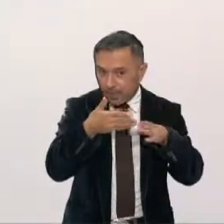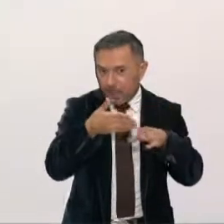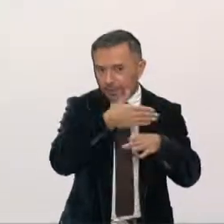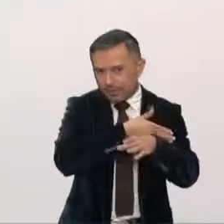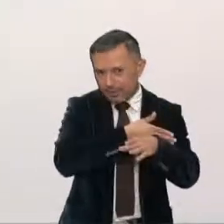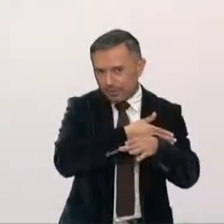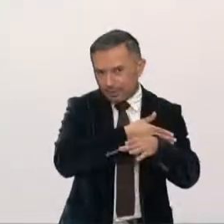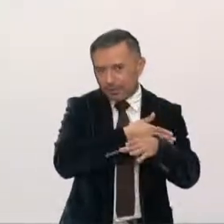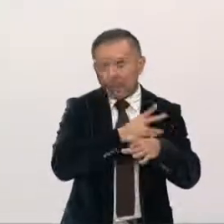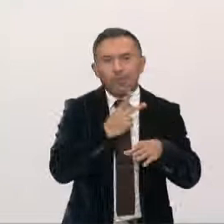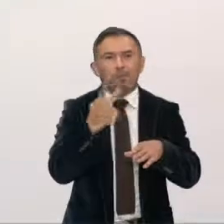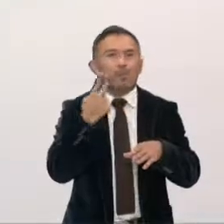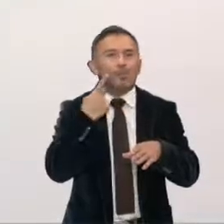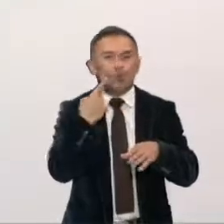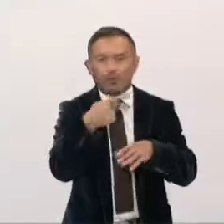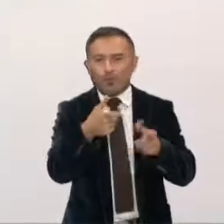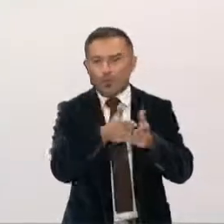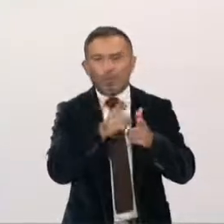start